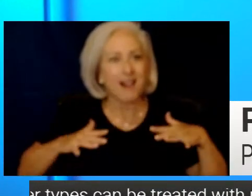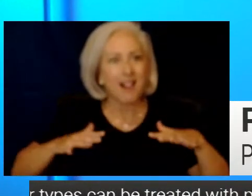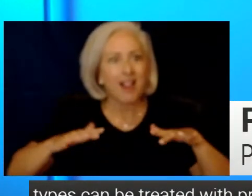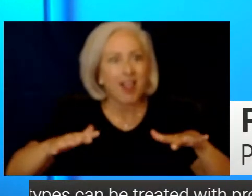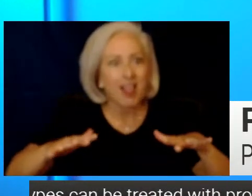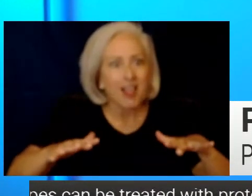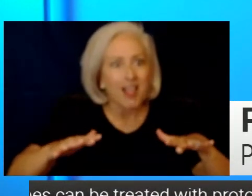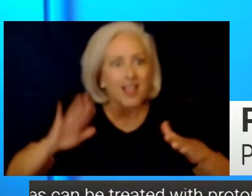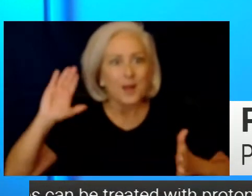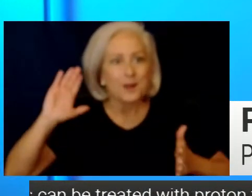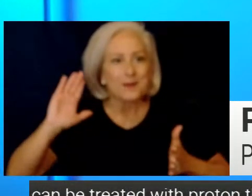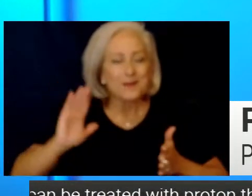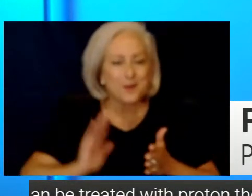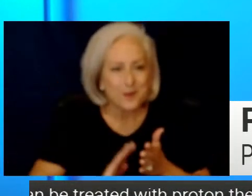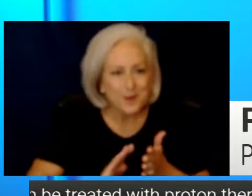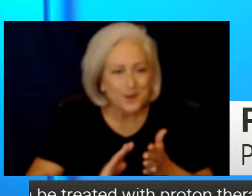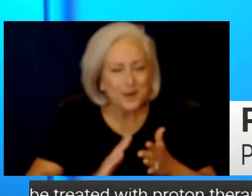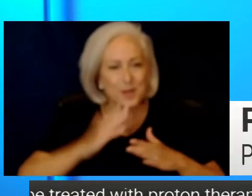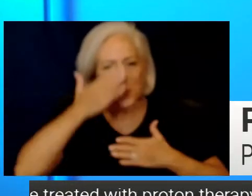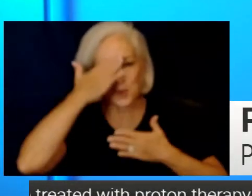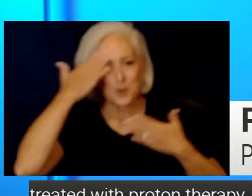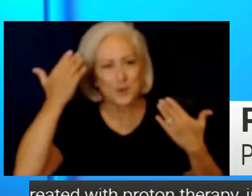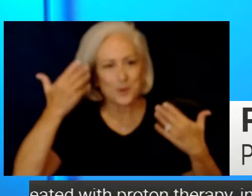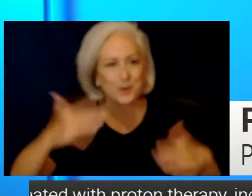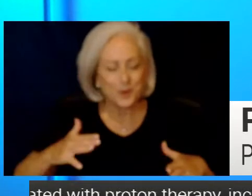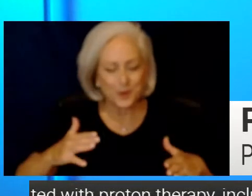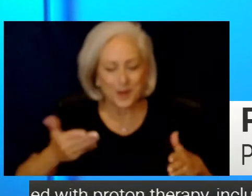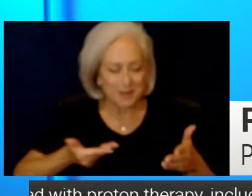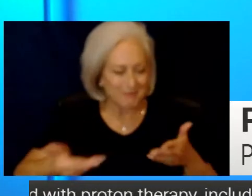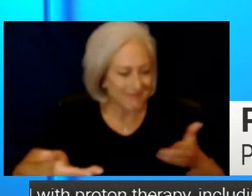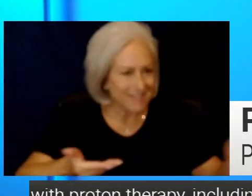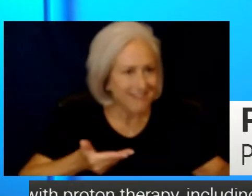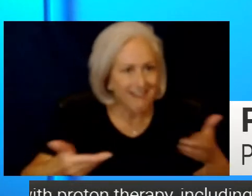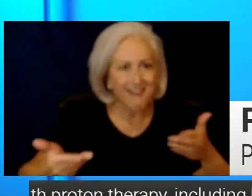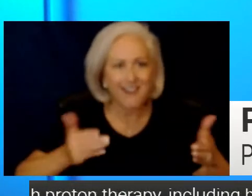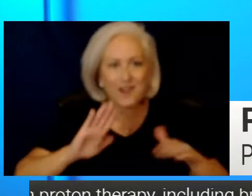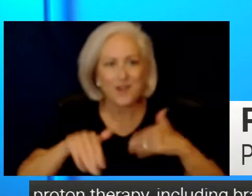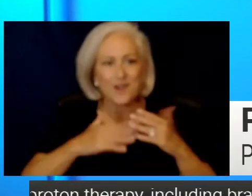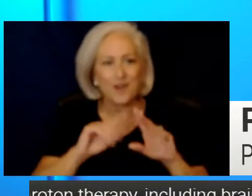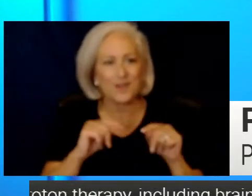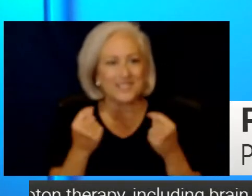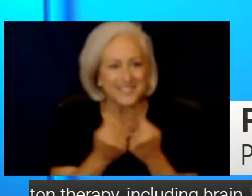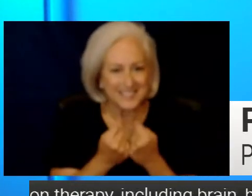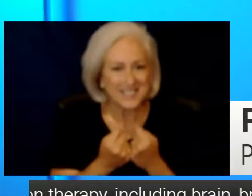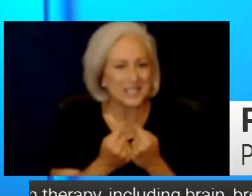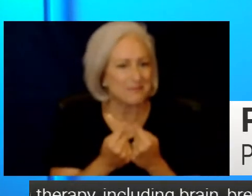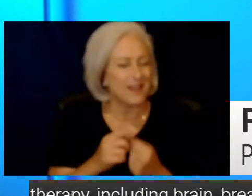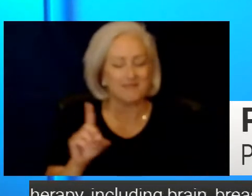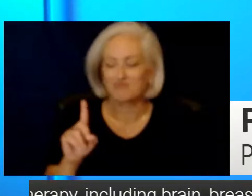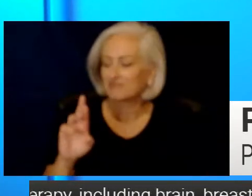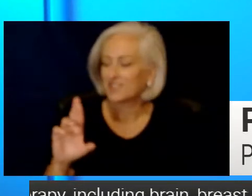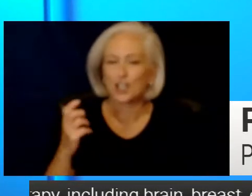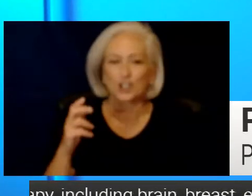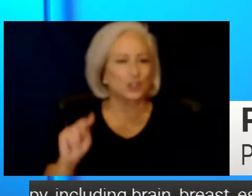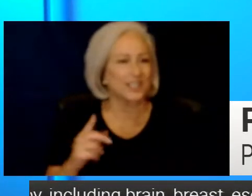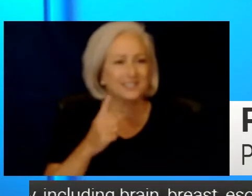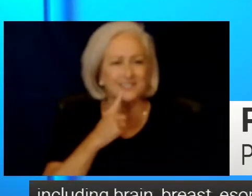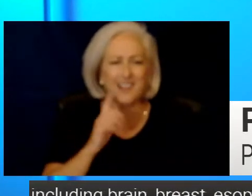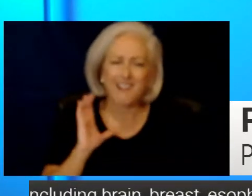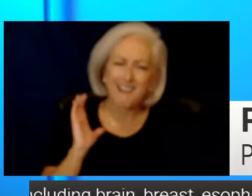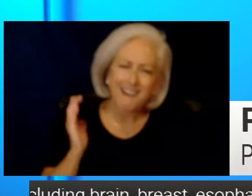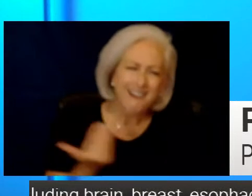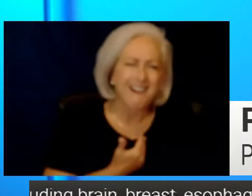we got our team hired. And gosh, as Dr. Chin said, we have got a stellar team that's been pulled together,